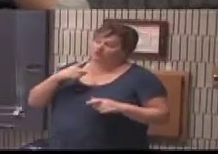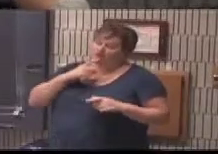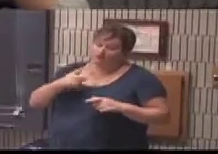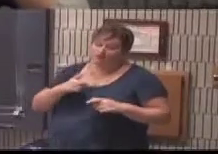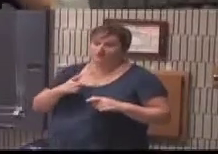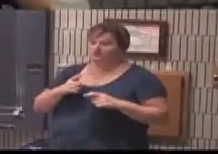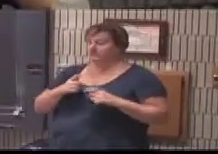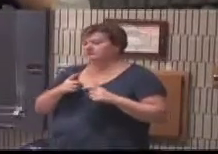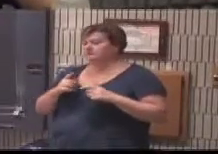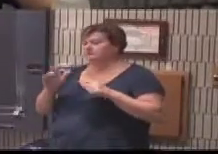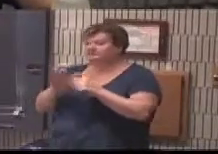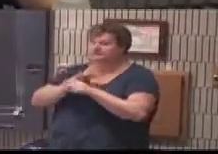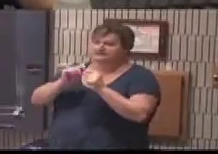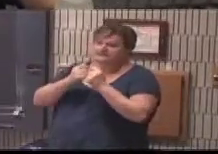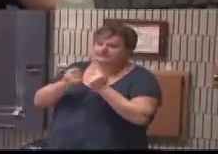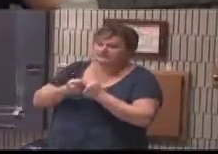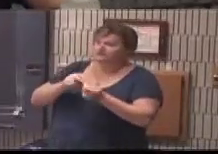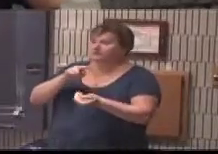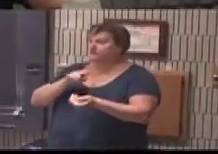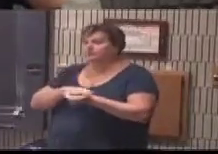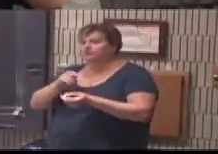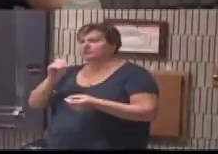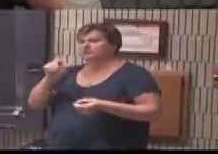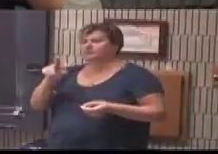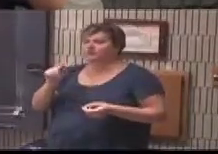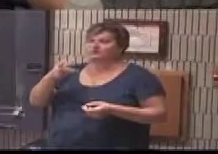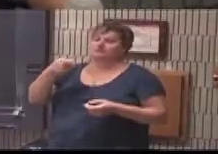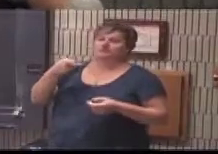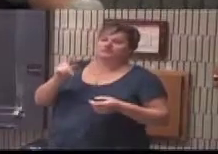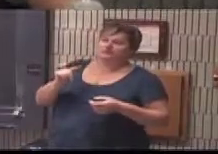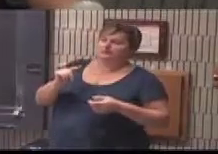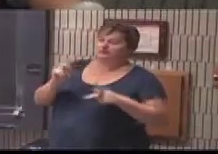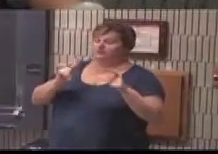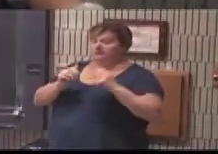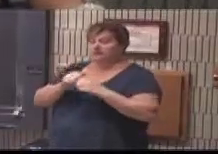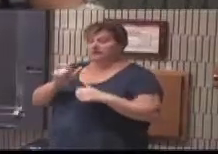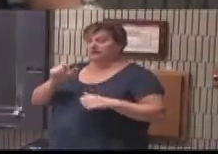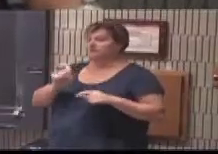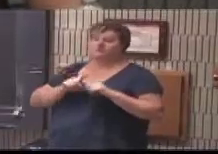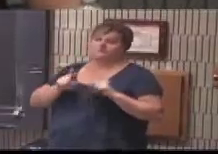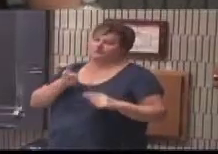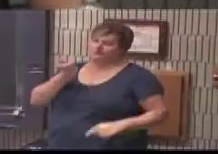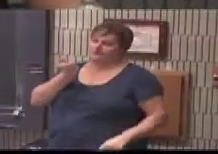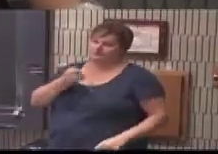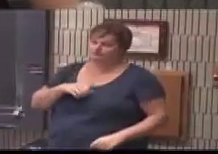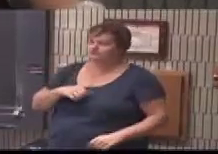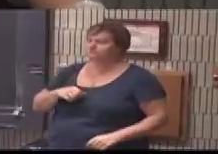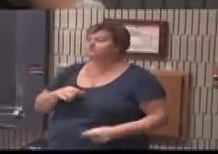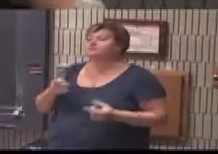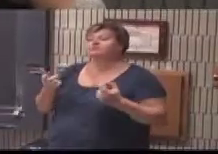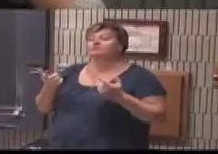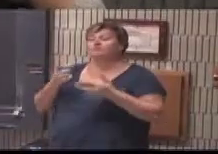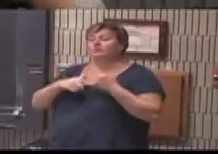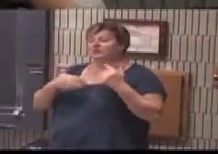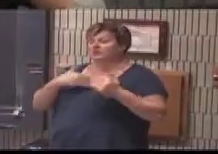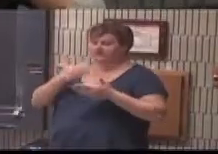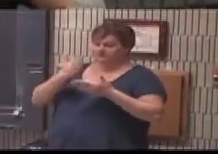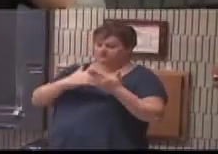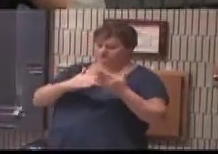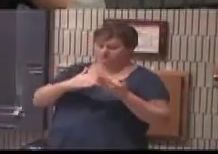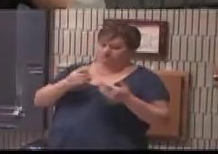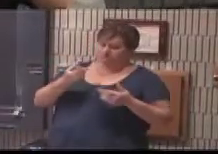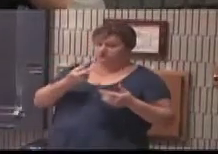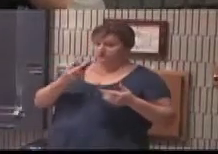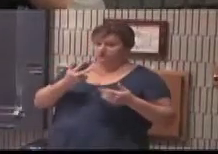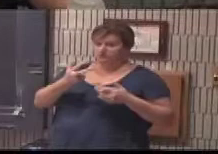home health aides, the physical and occupational therapists who take care of people with ALS, but we don't. What we have is a couple of social workers,